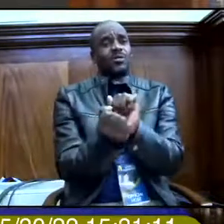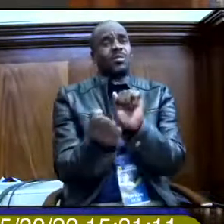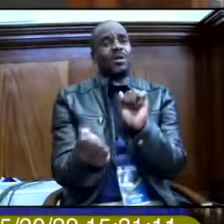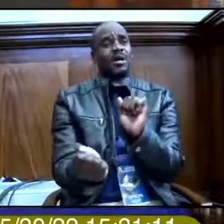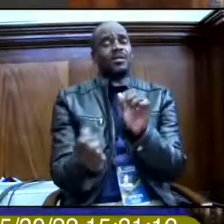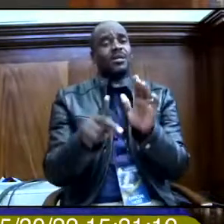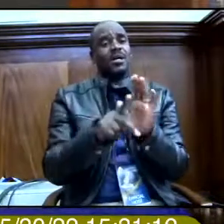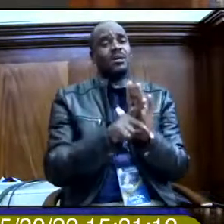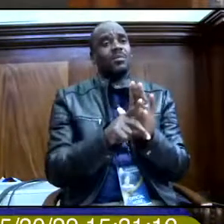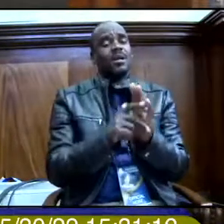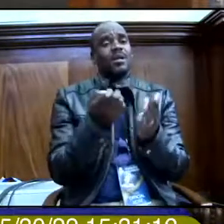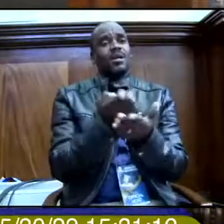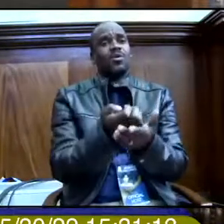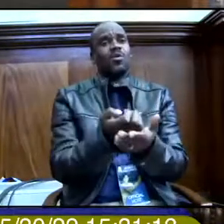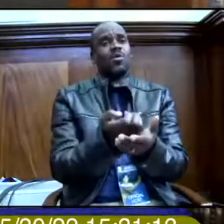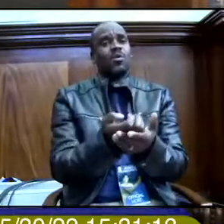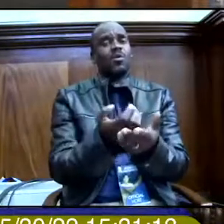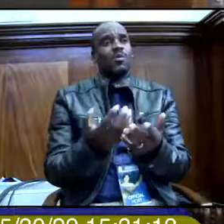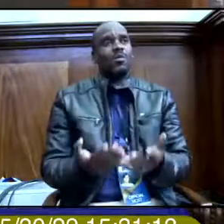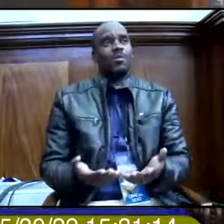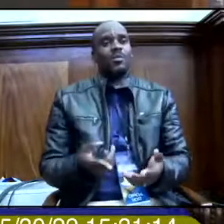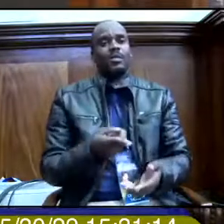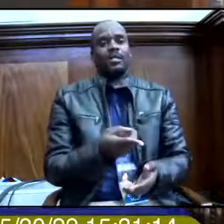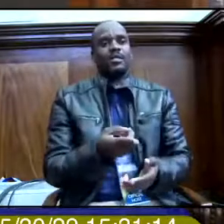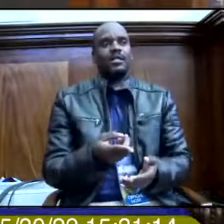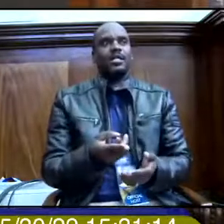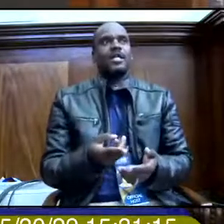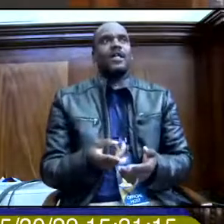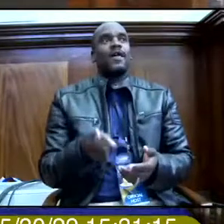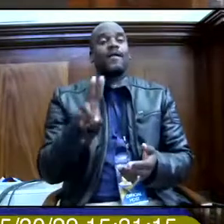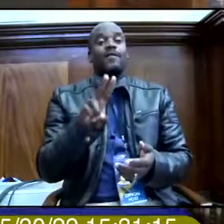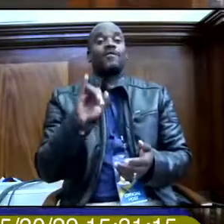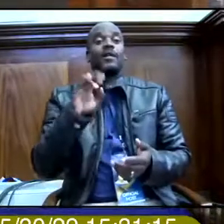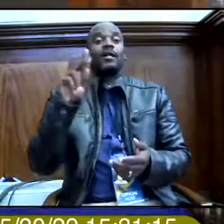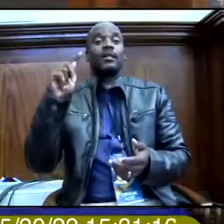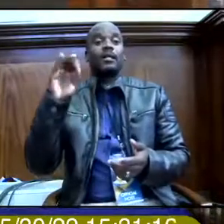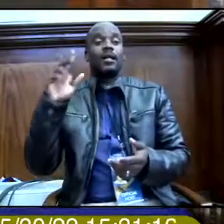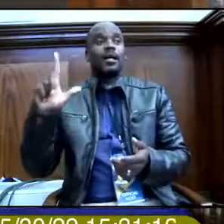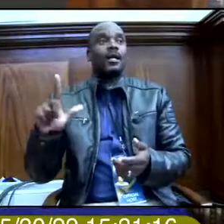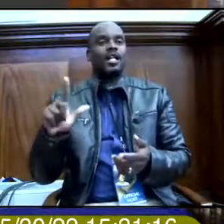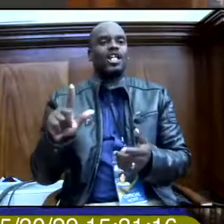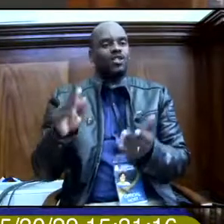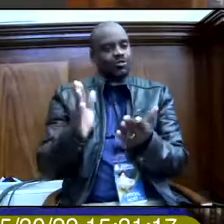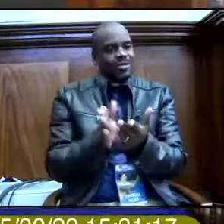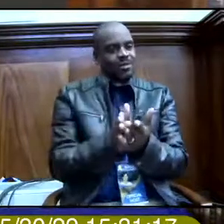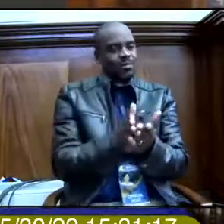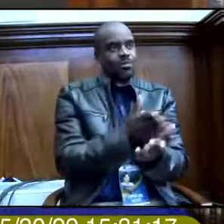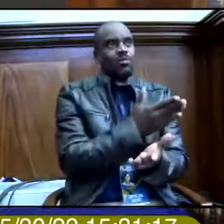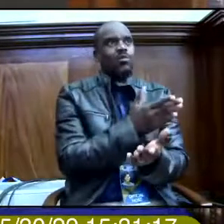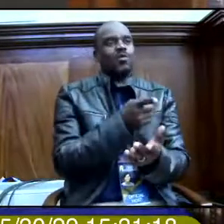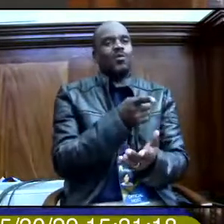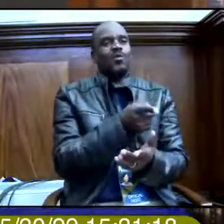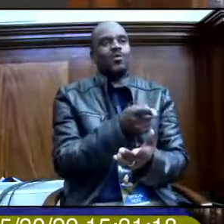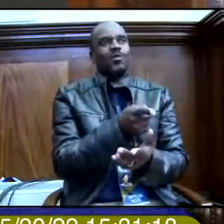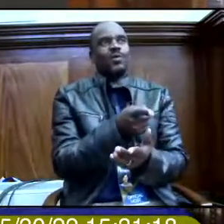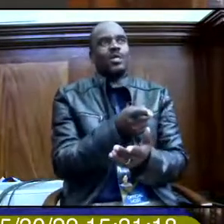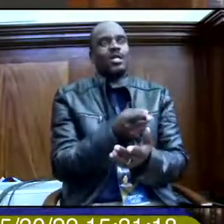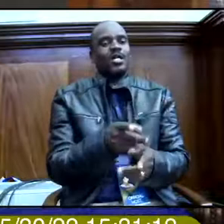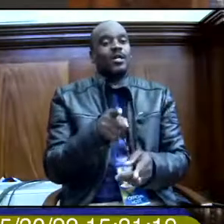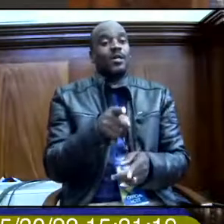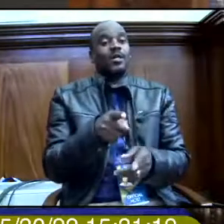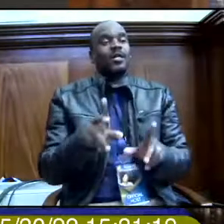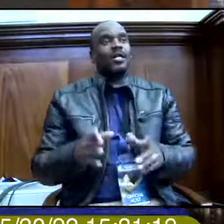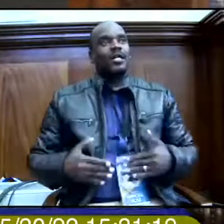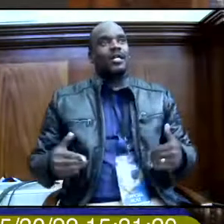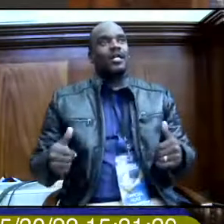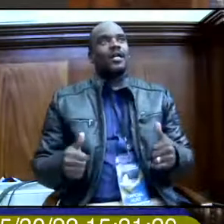planned economy it remains vital to remove obstacles associated with private property rights